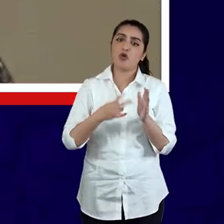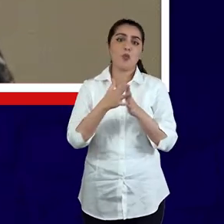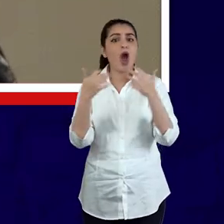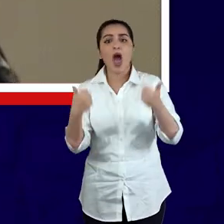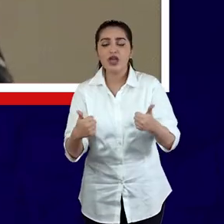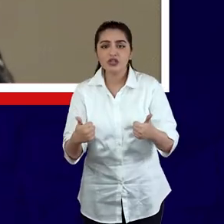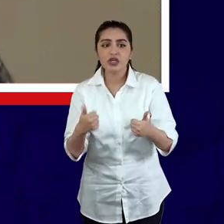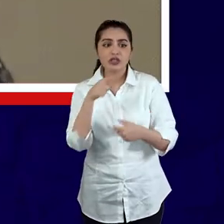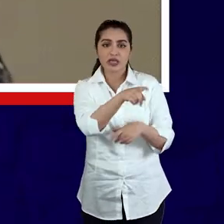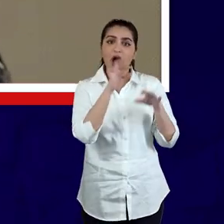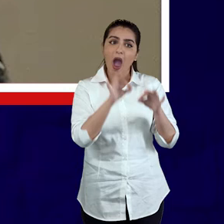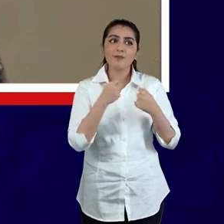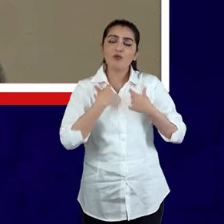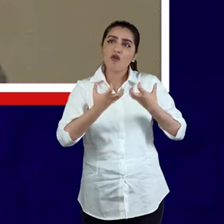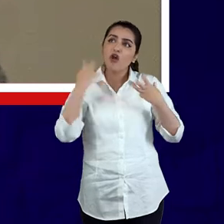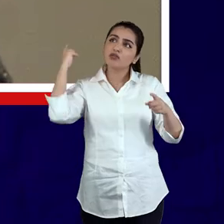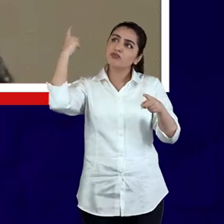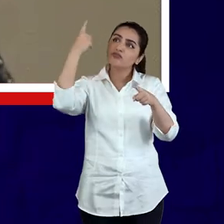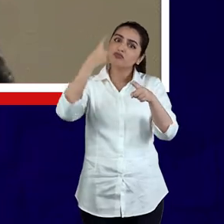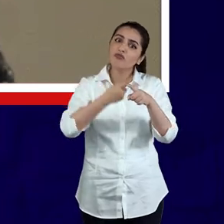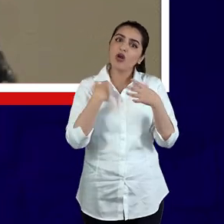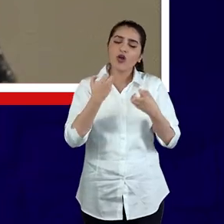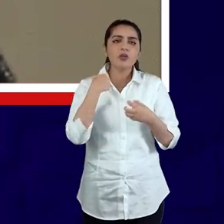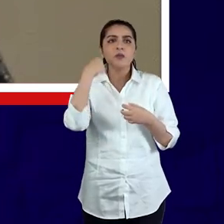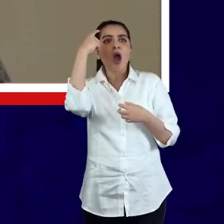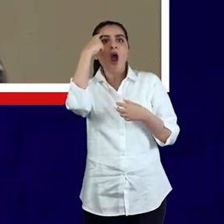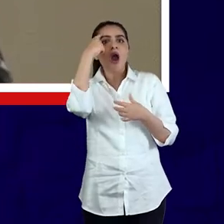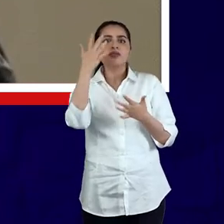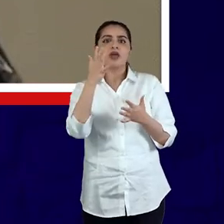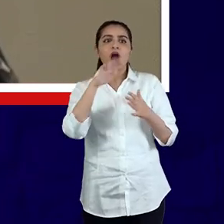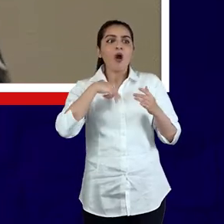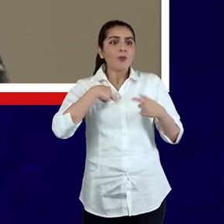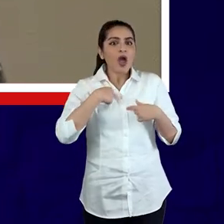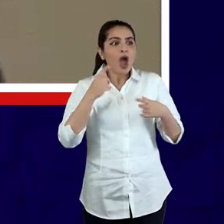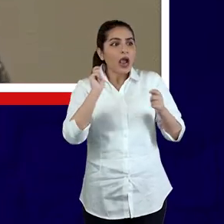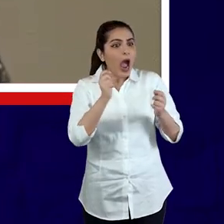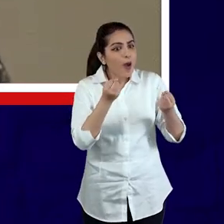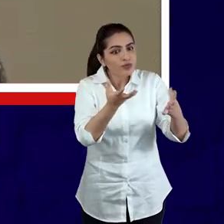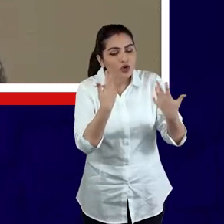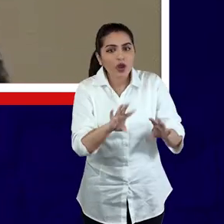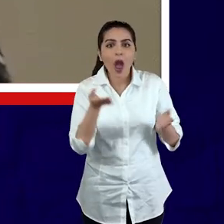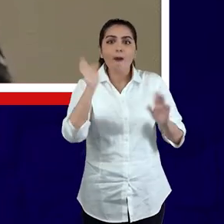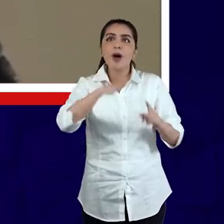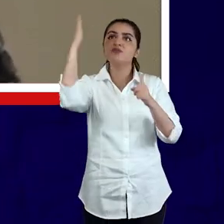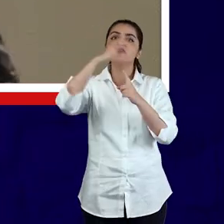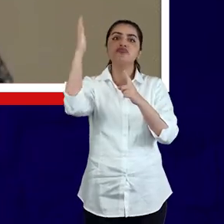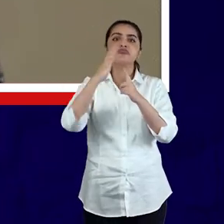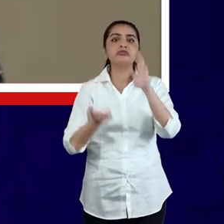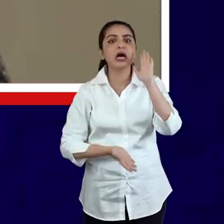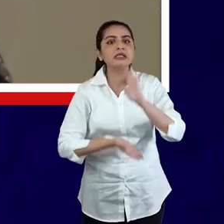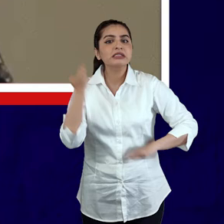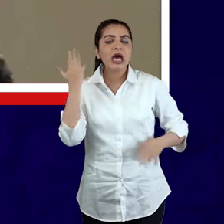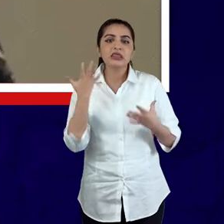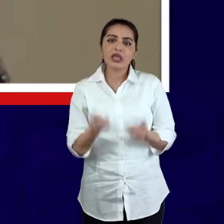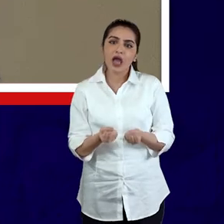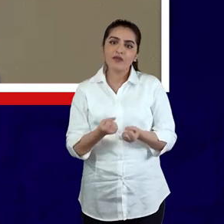And I feel that this is something that I want to do. And I, you know, I never knew that it could be so rewarding. So I like this title because